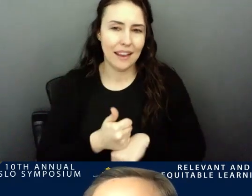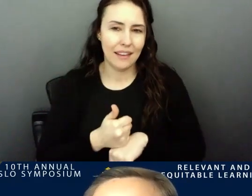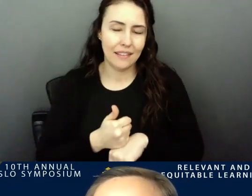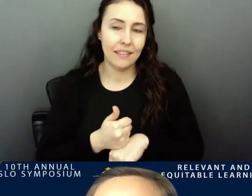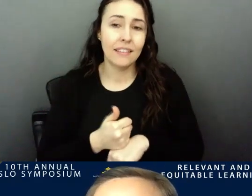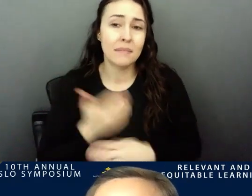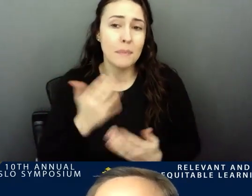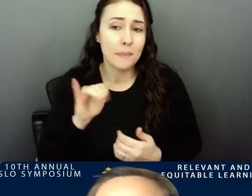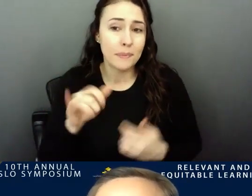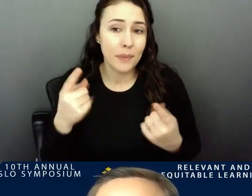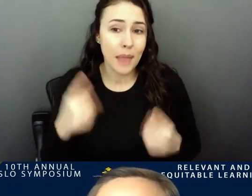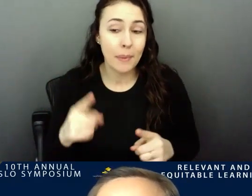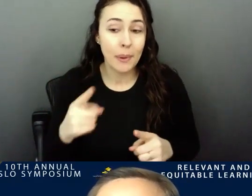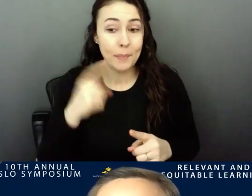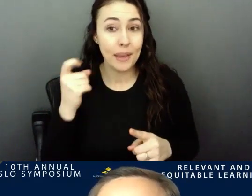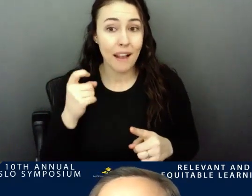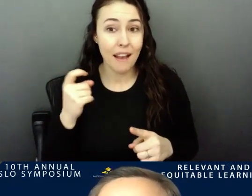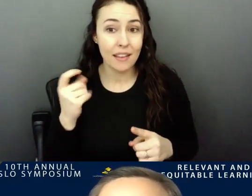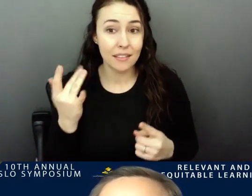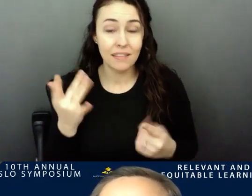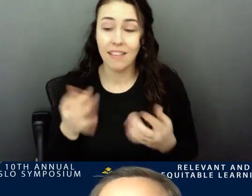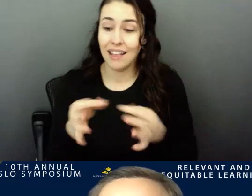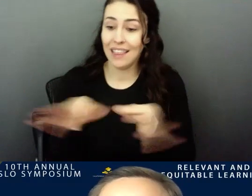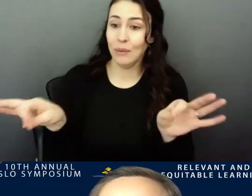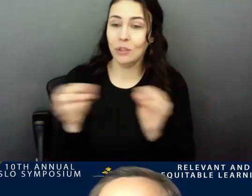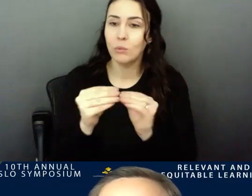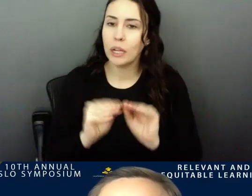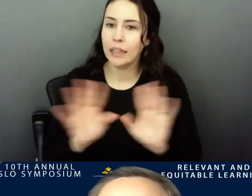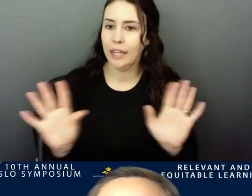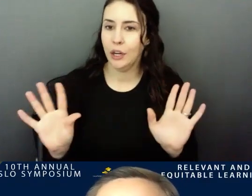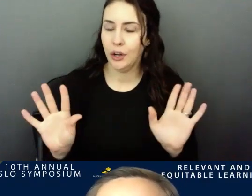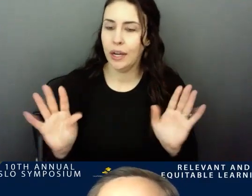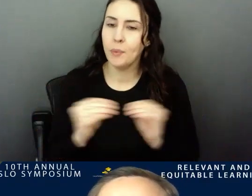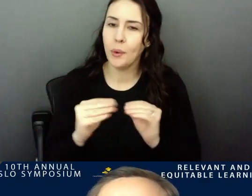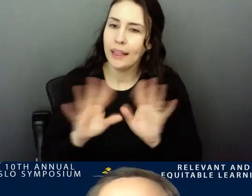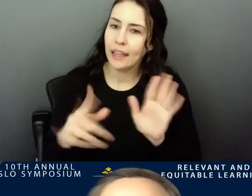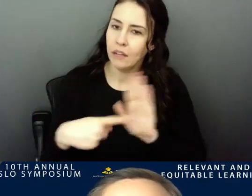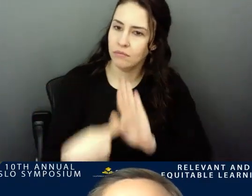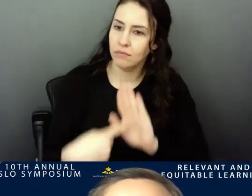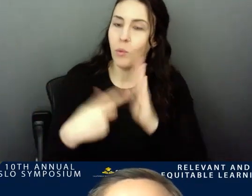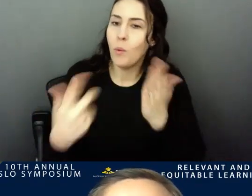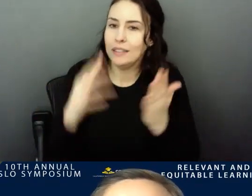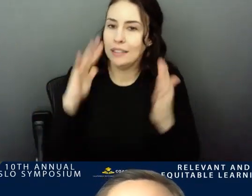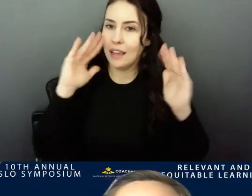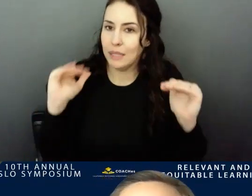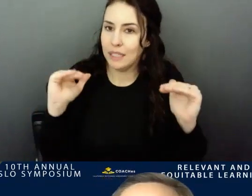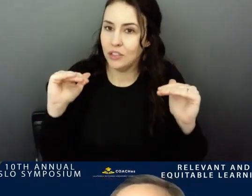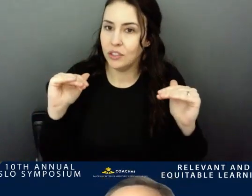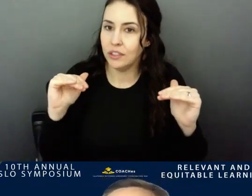language is more clear. There's more clarity in what the expectation is. And there's more